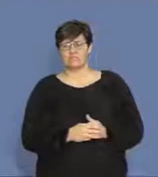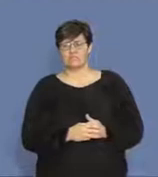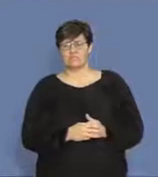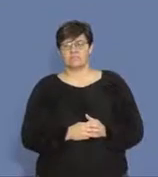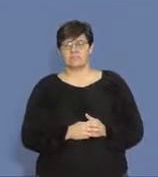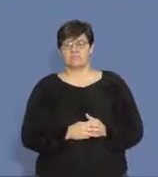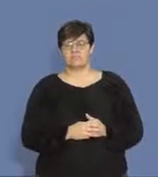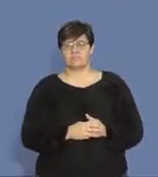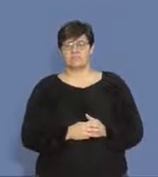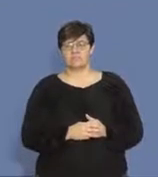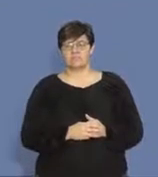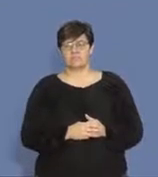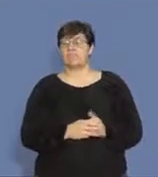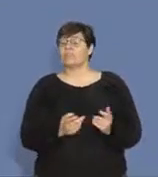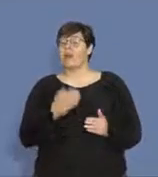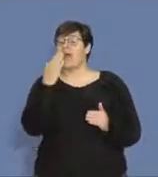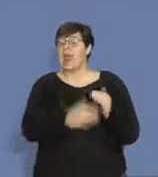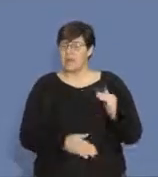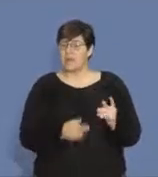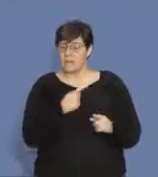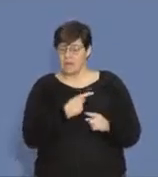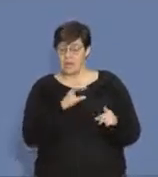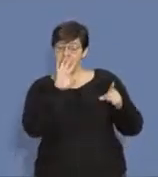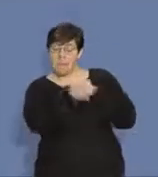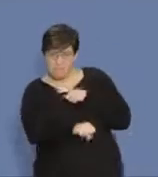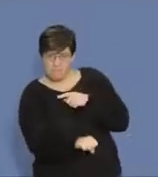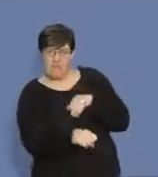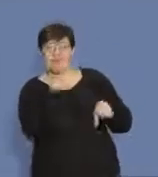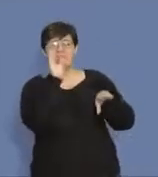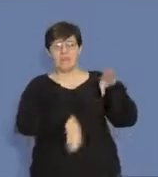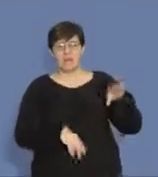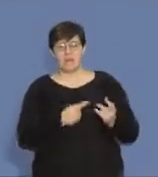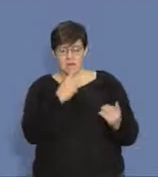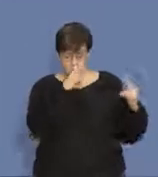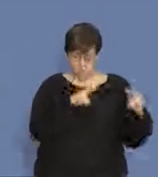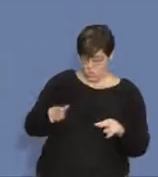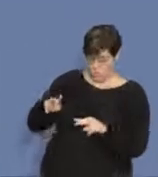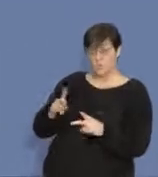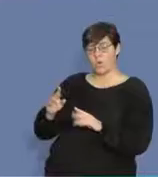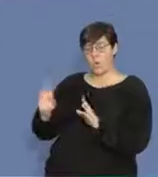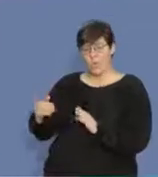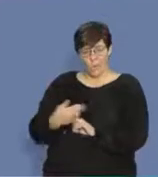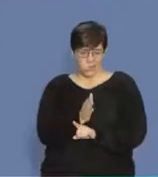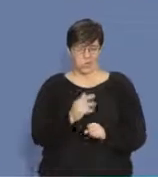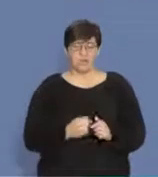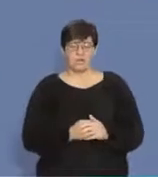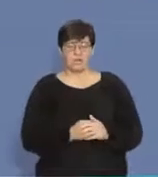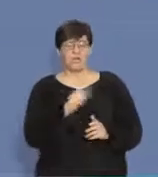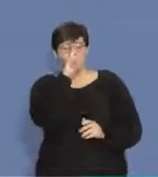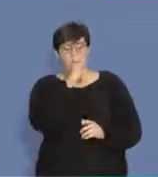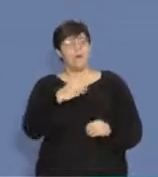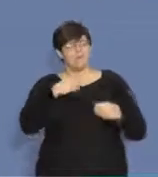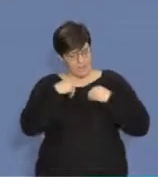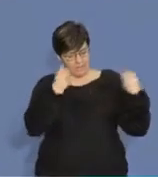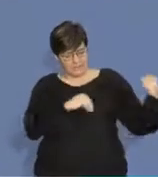If you get caught, it will result in fines and bad publicity. Remember, the goodwill of